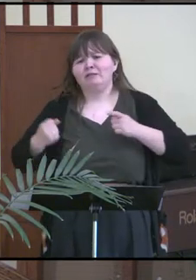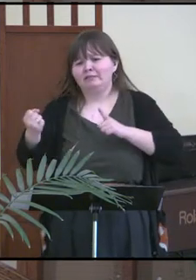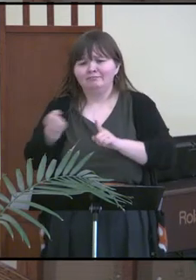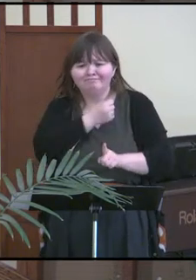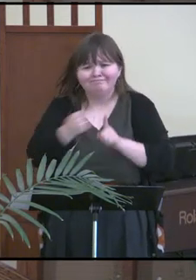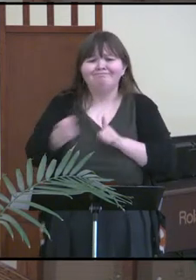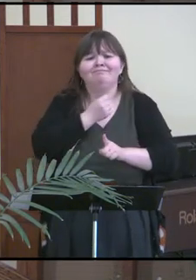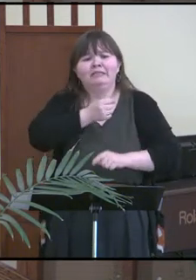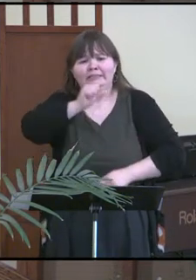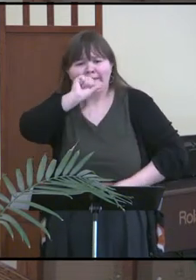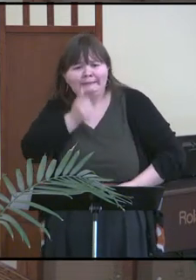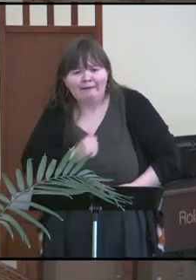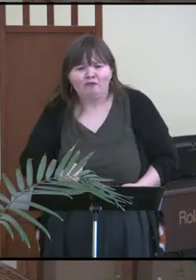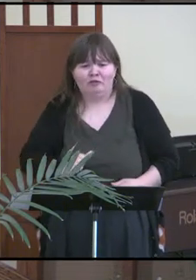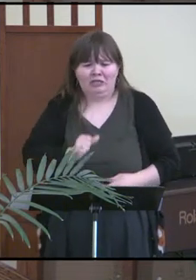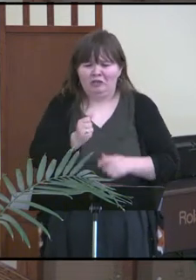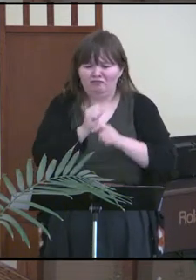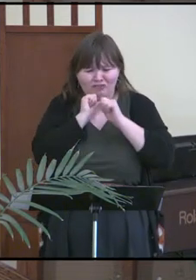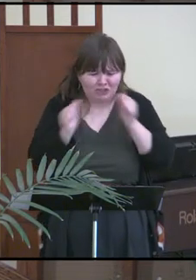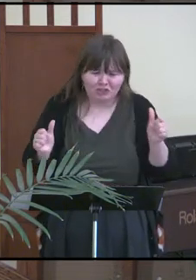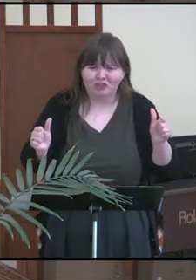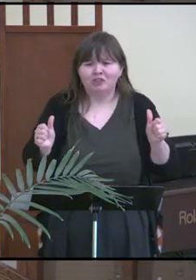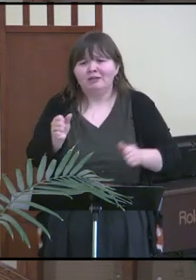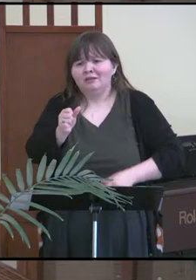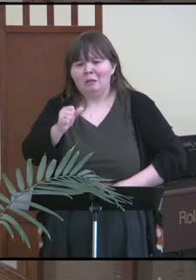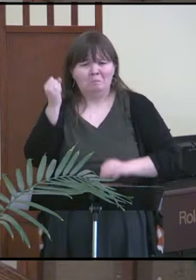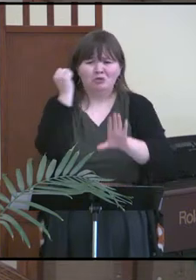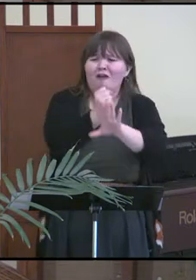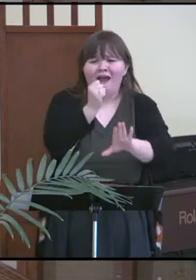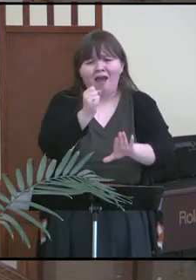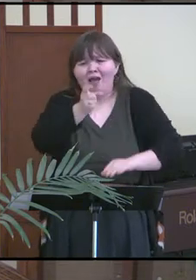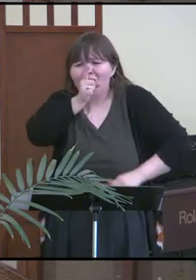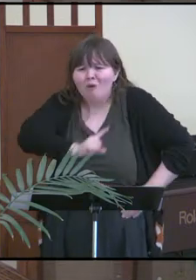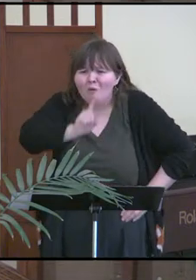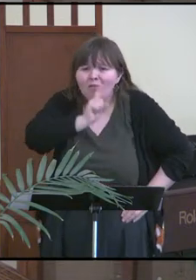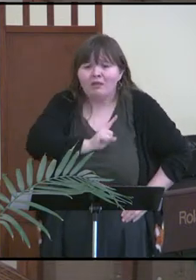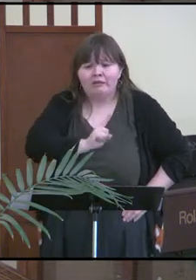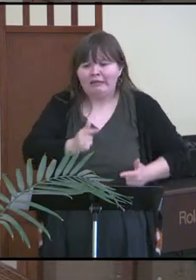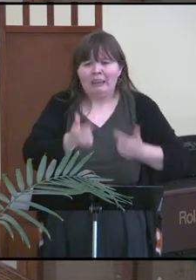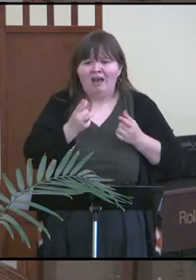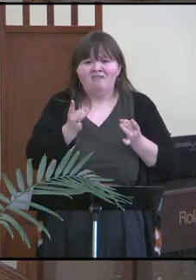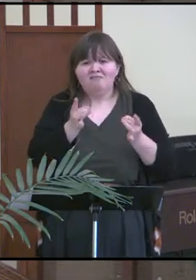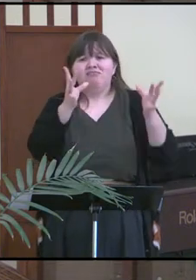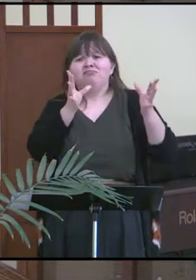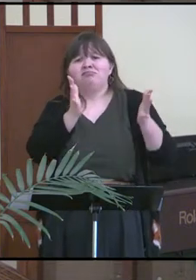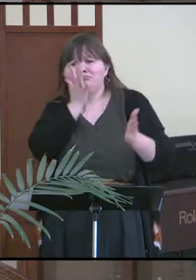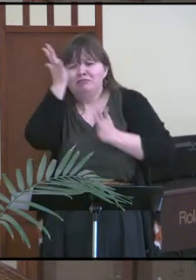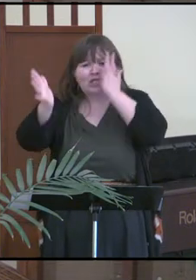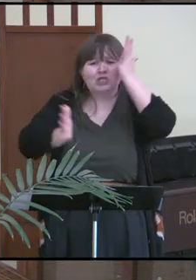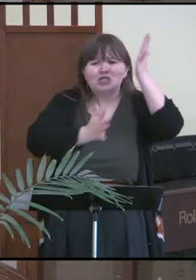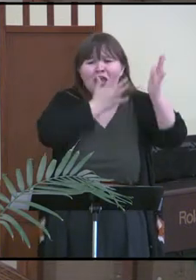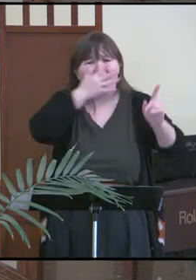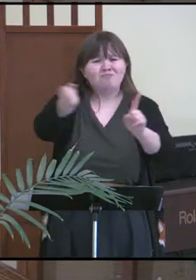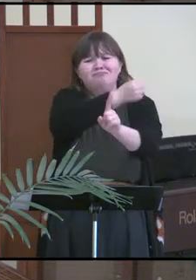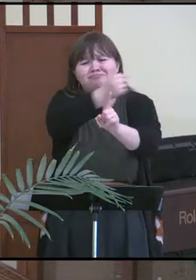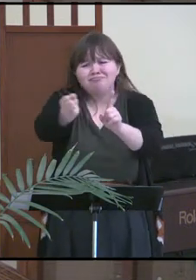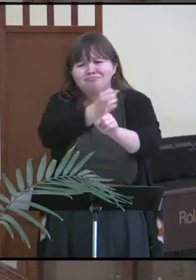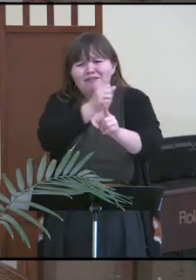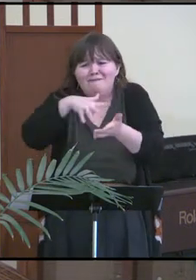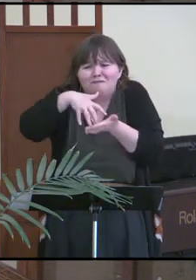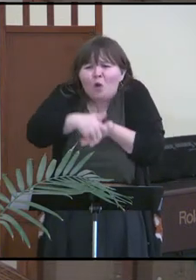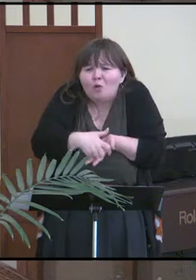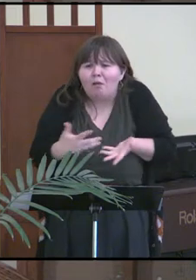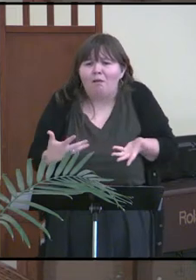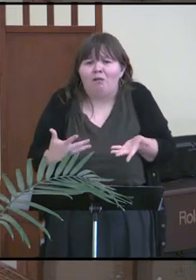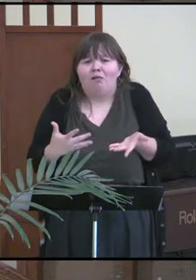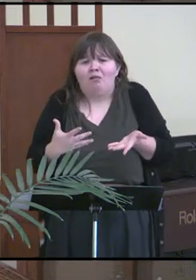betrayal and loneliness. His life became a scandal and he was shamed and vulnerable.